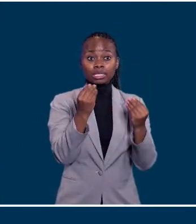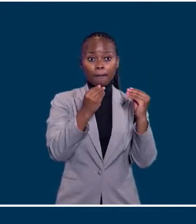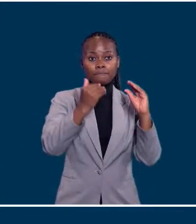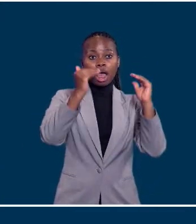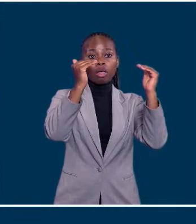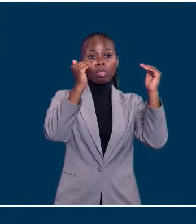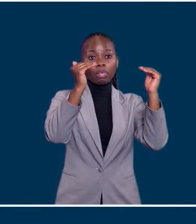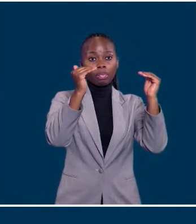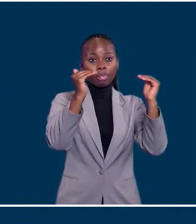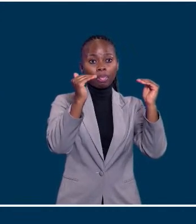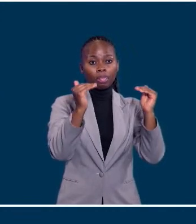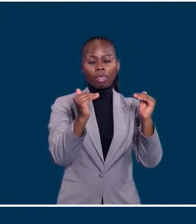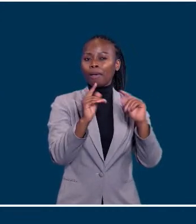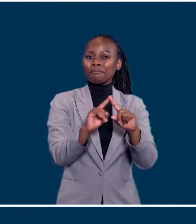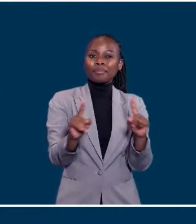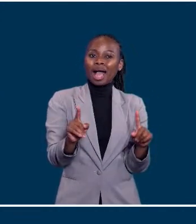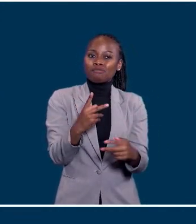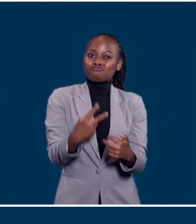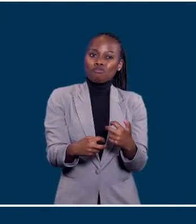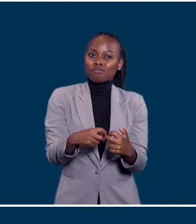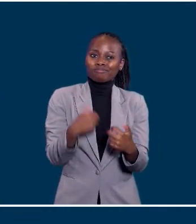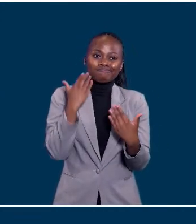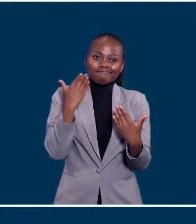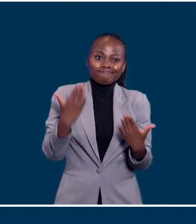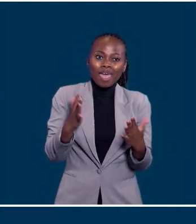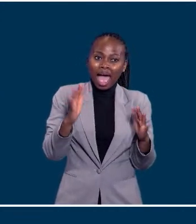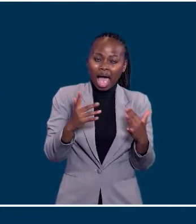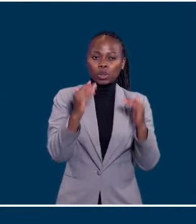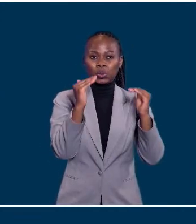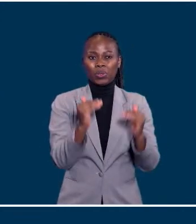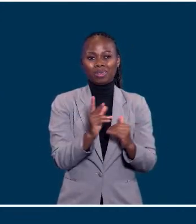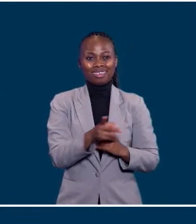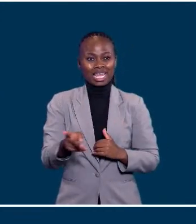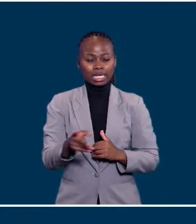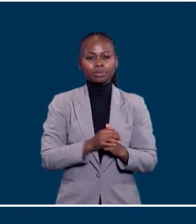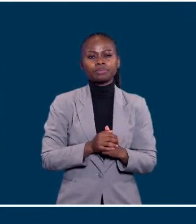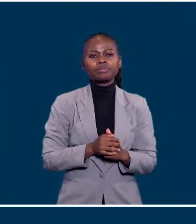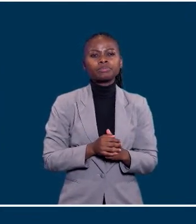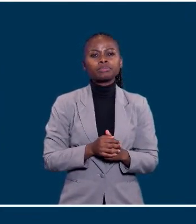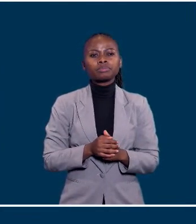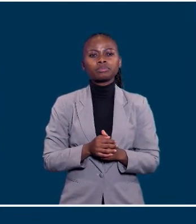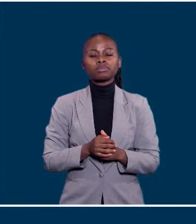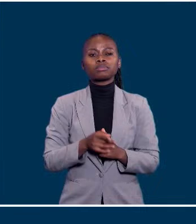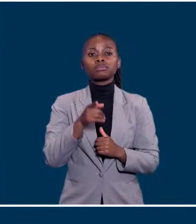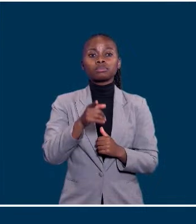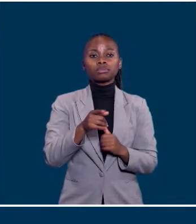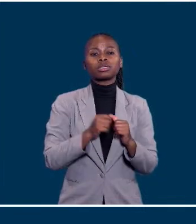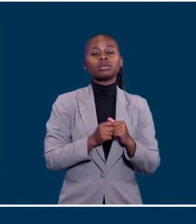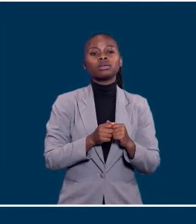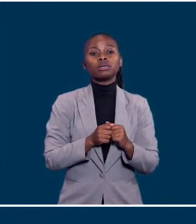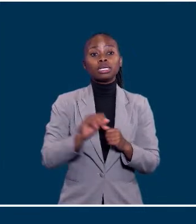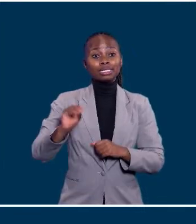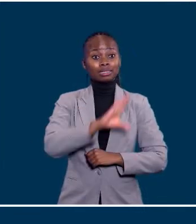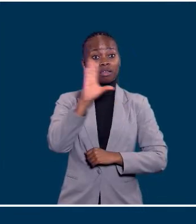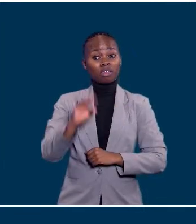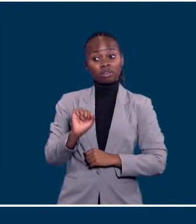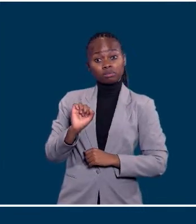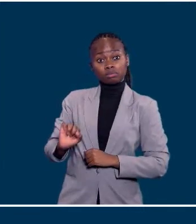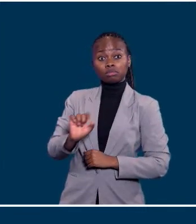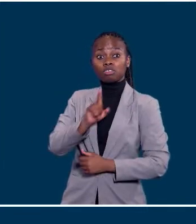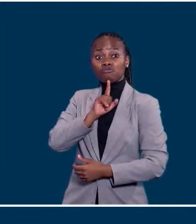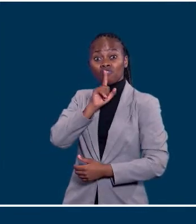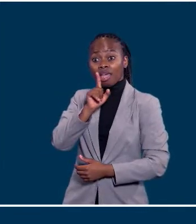but it's not entirely clear how you get there. Now this graph just shows you what South Africa's neutral real interest